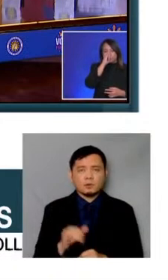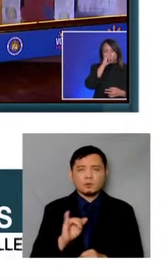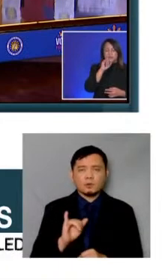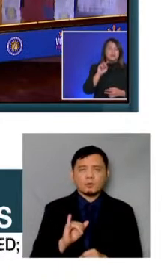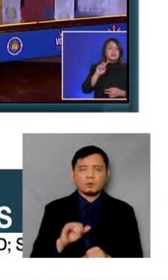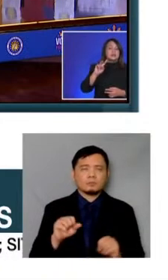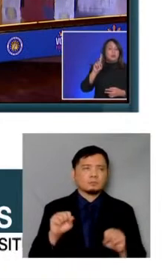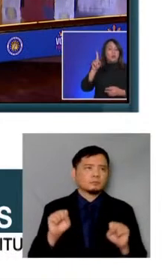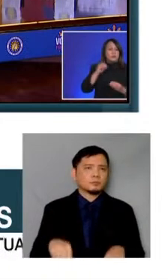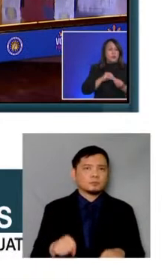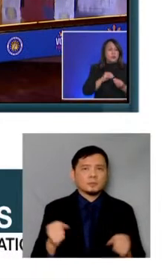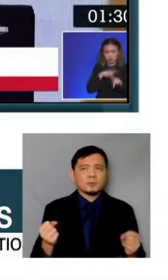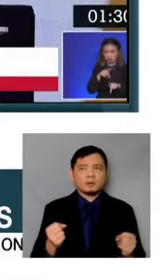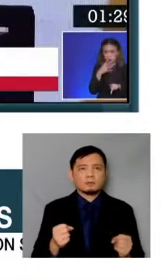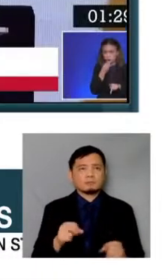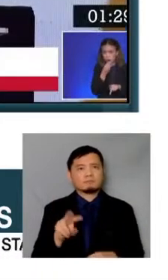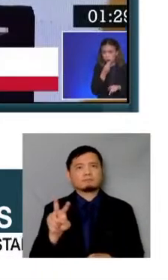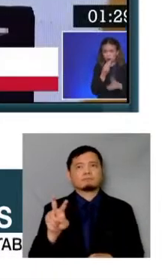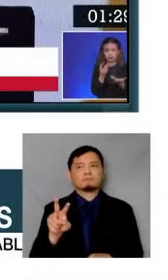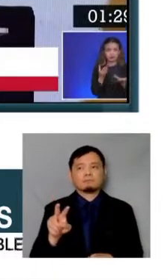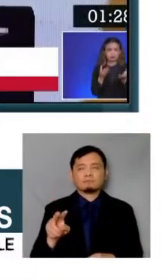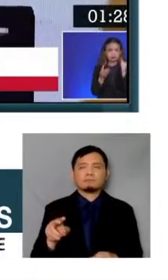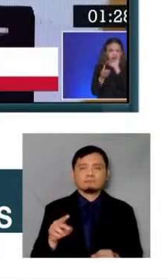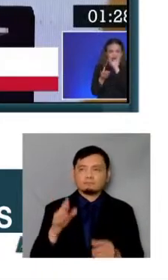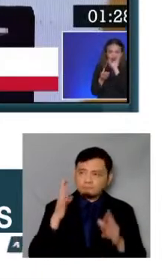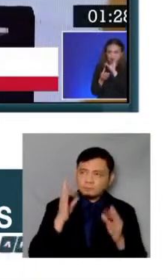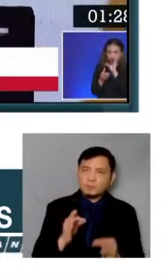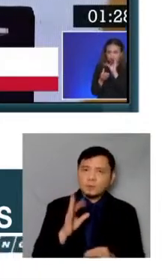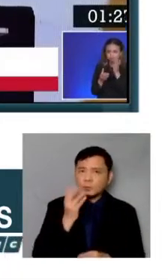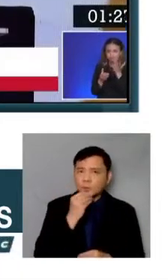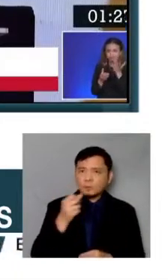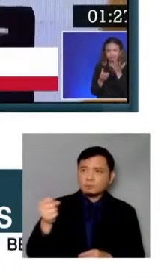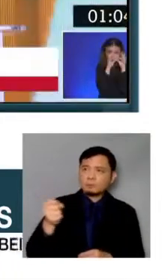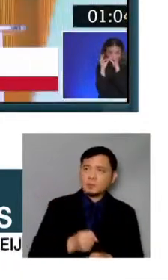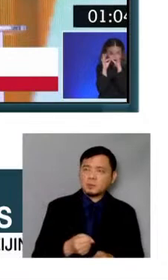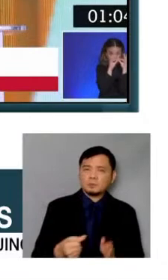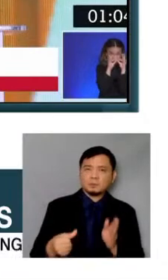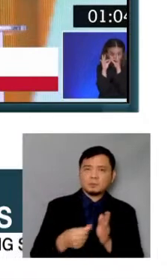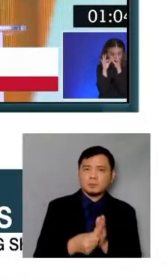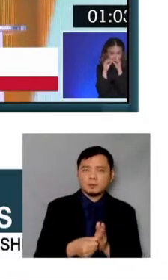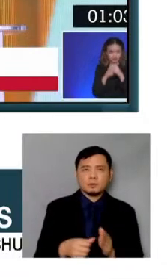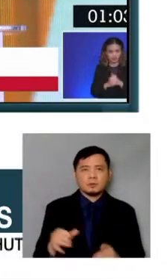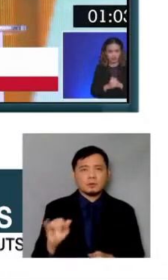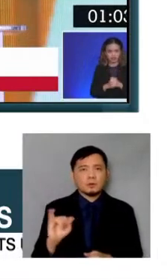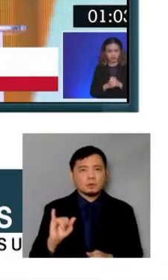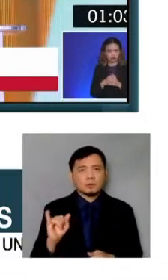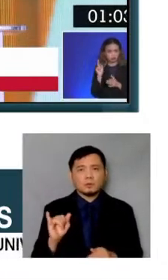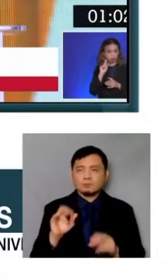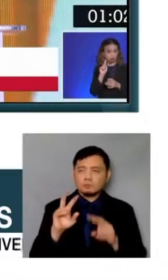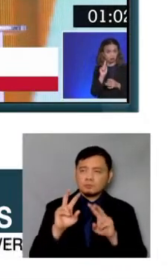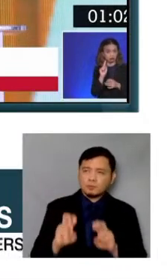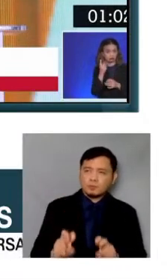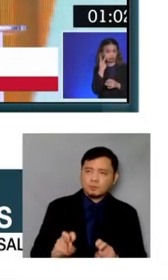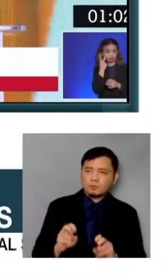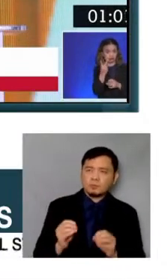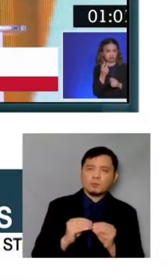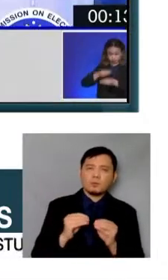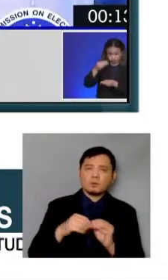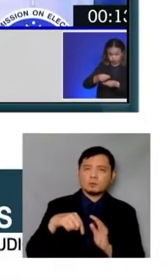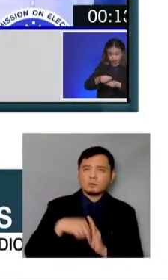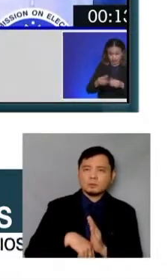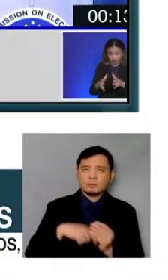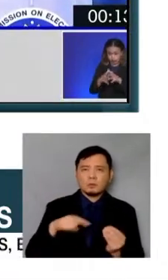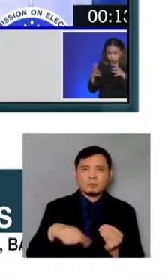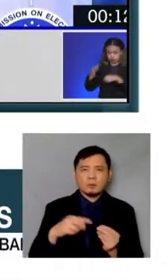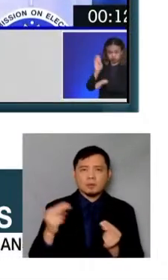their choice already, and at the same time to even perhaps look into these candidates who may not be high